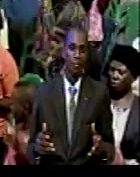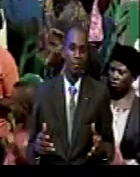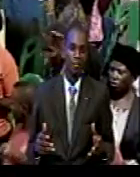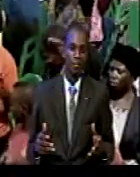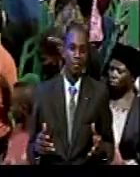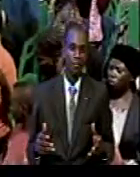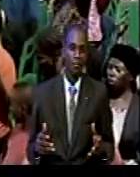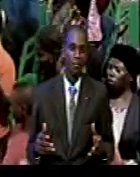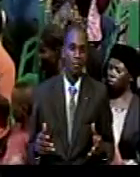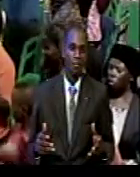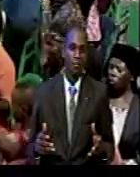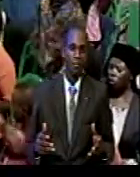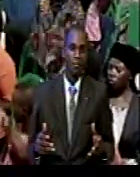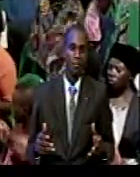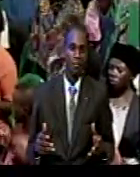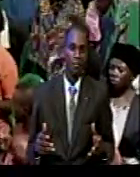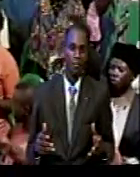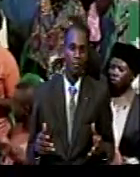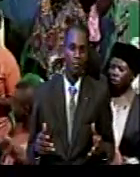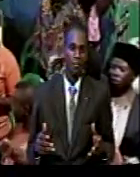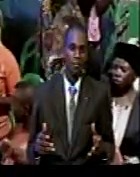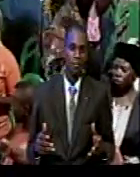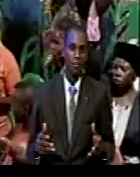these days, staying with us,